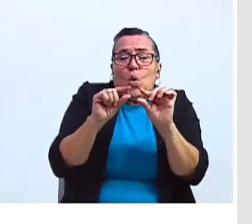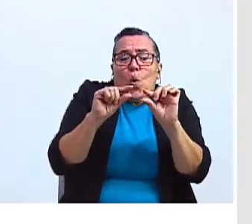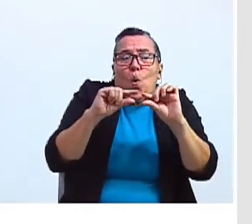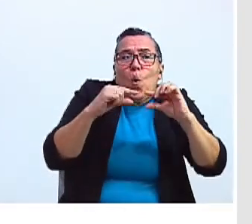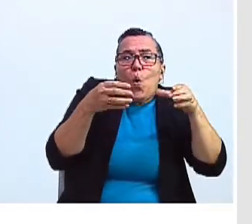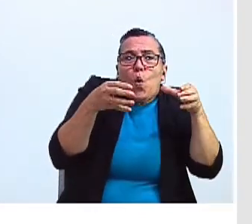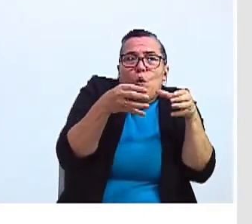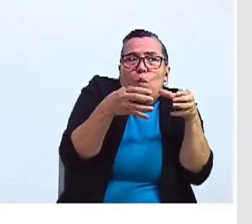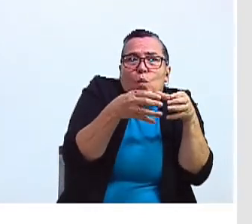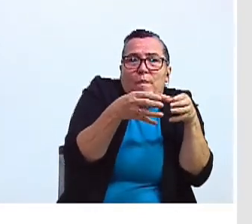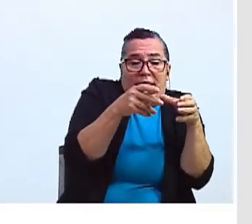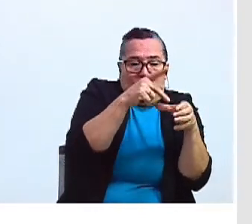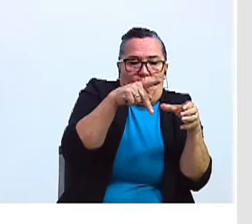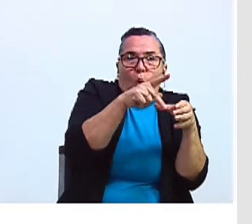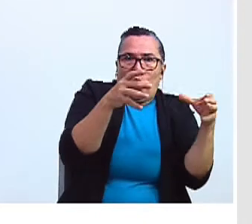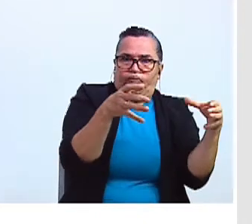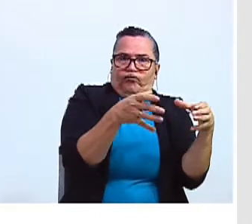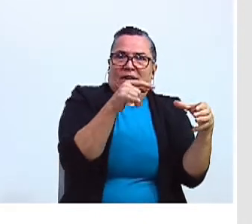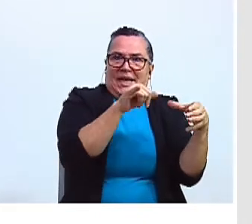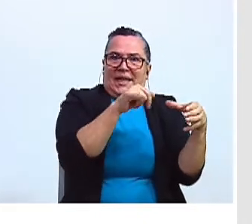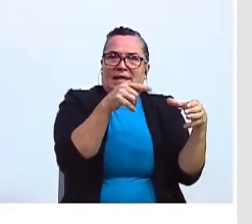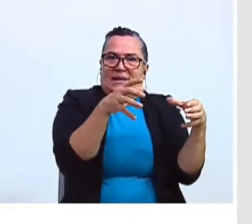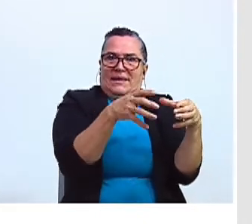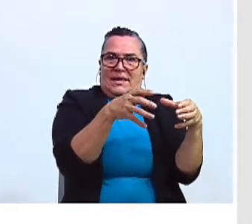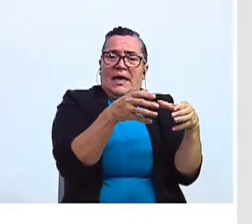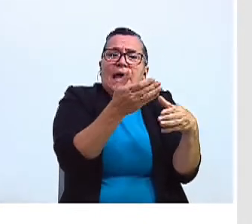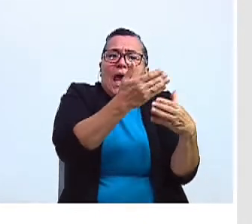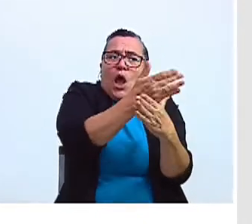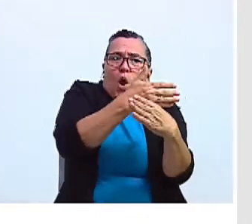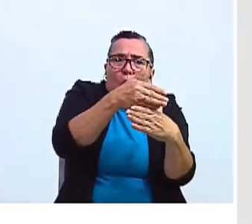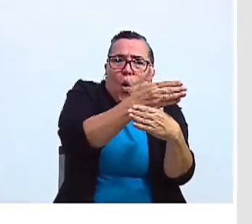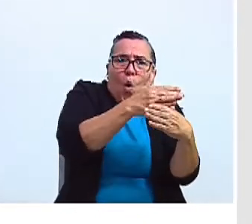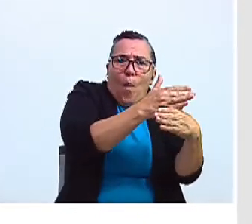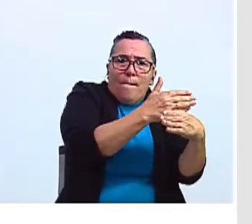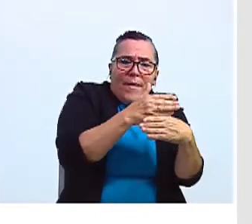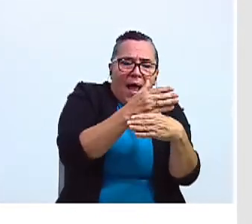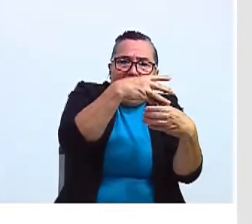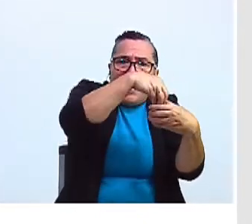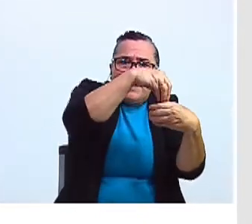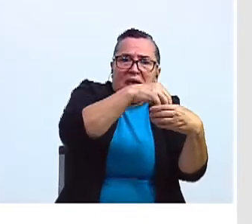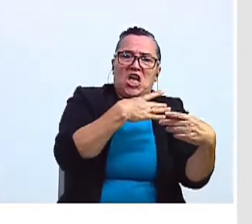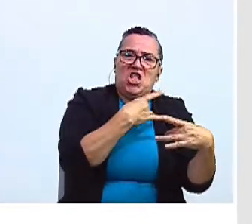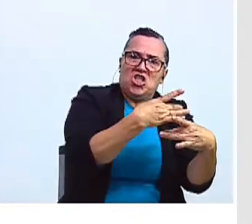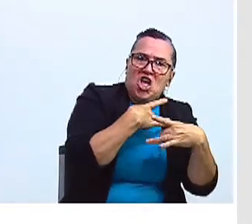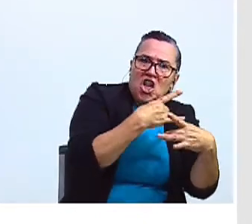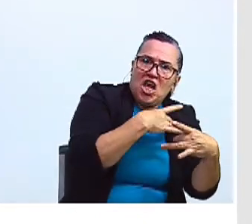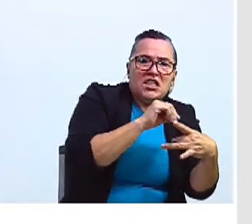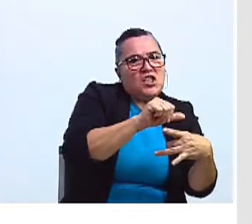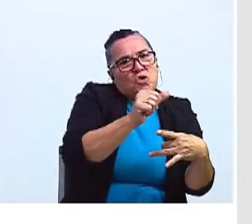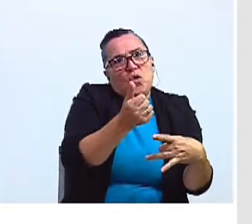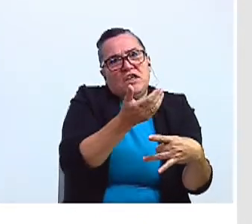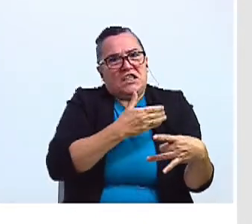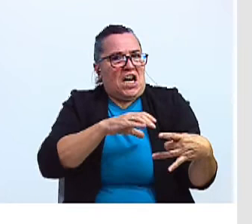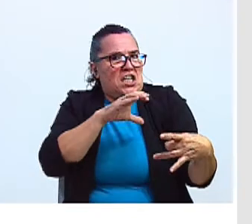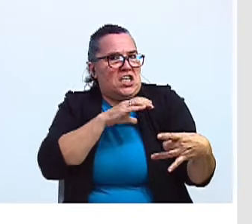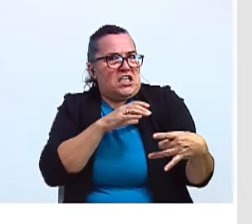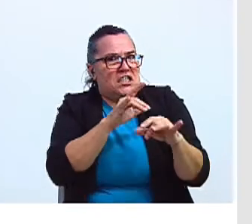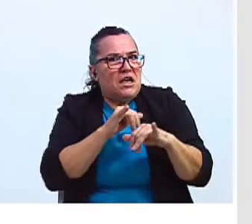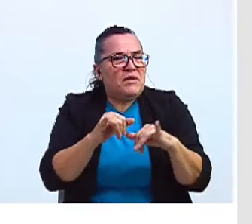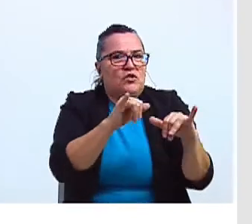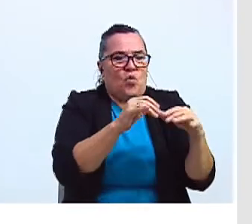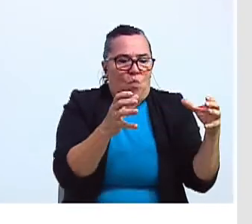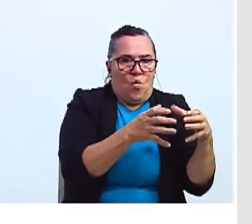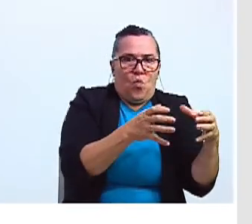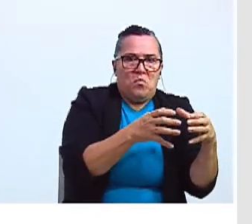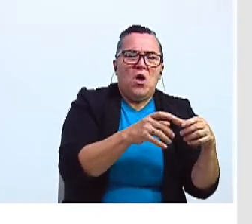small group of people with shared interests or other features in common who